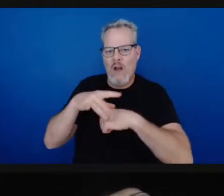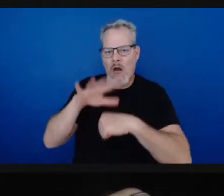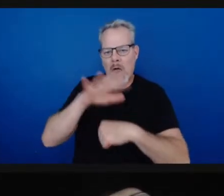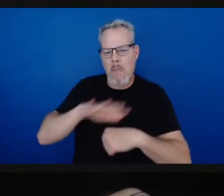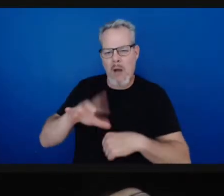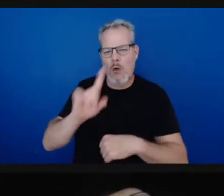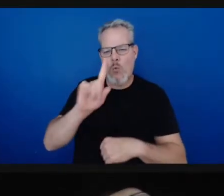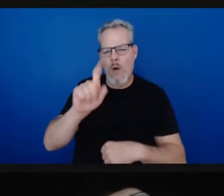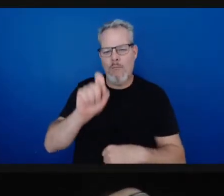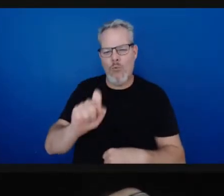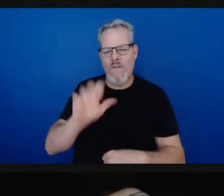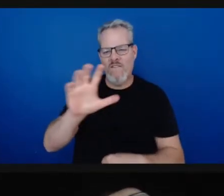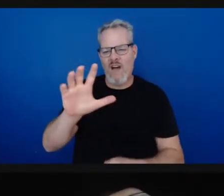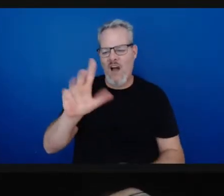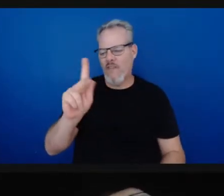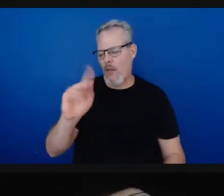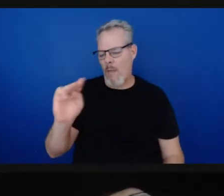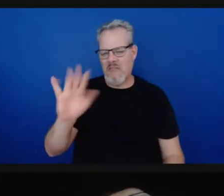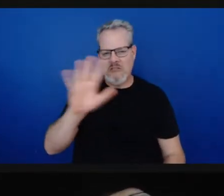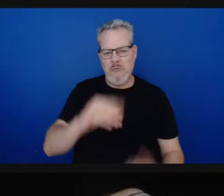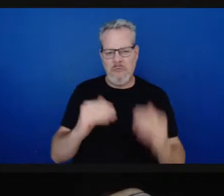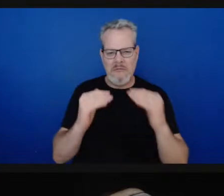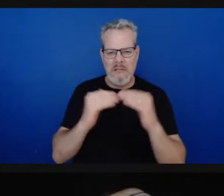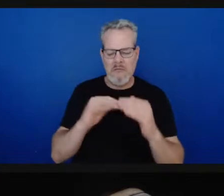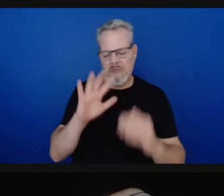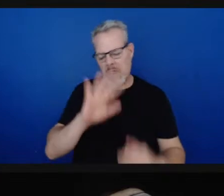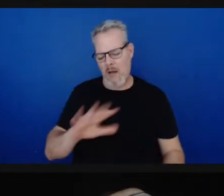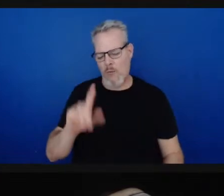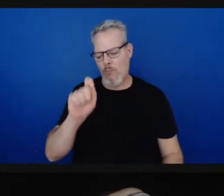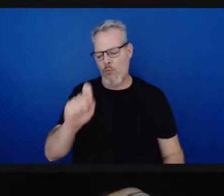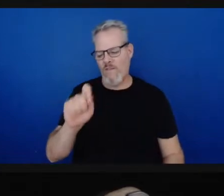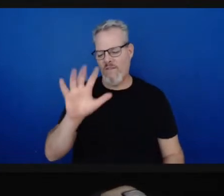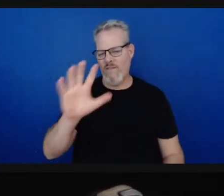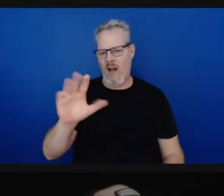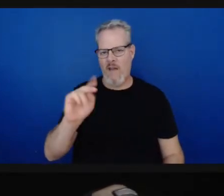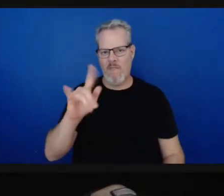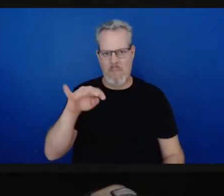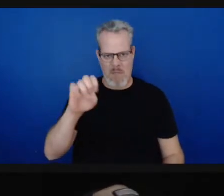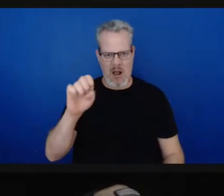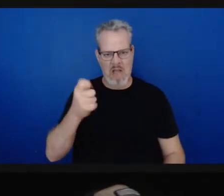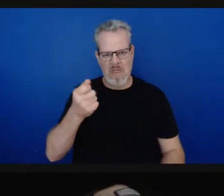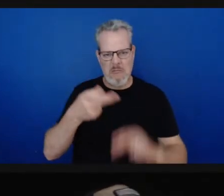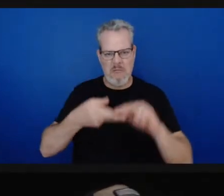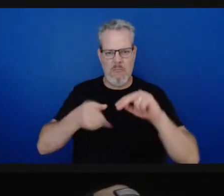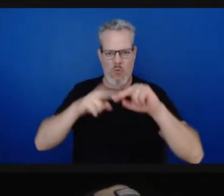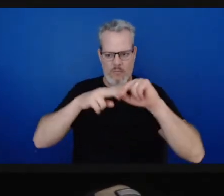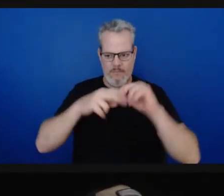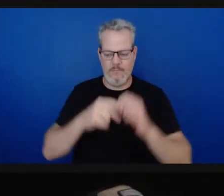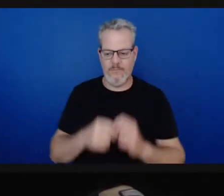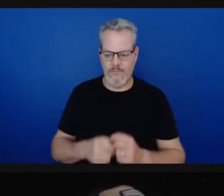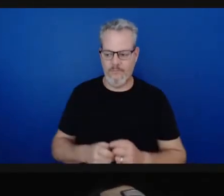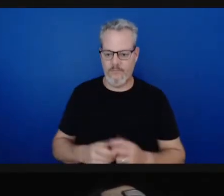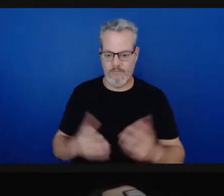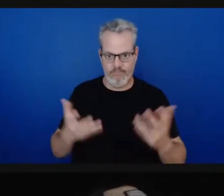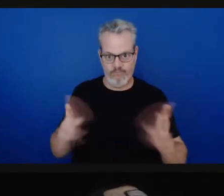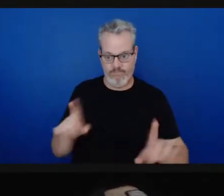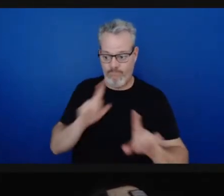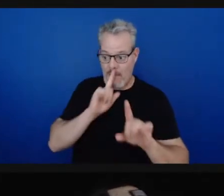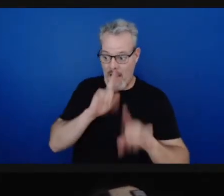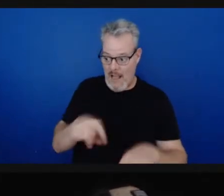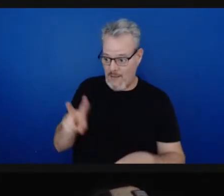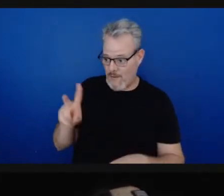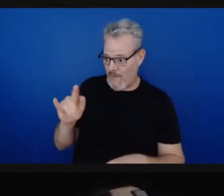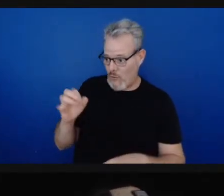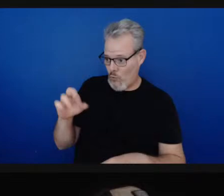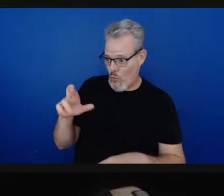kilometers, half mile or greater below the ground. Yeah. Right. Answer Victoria's question. All right. Yeah, I think